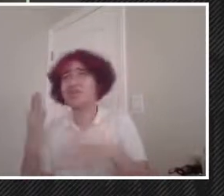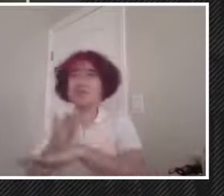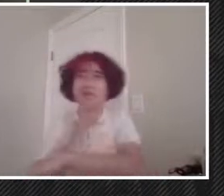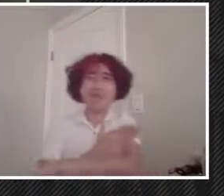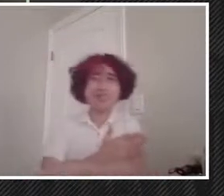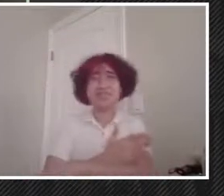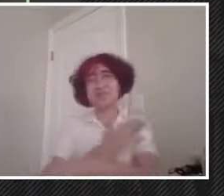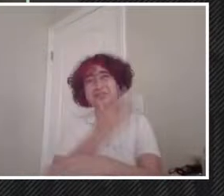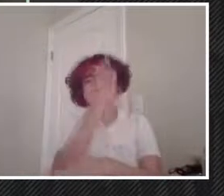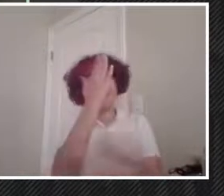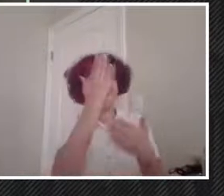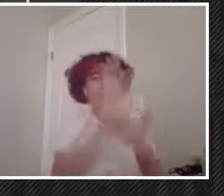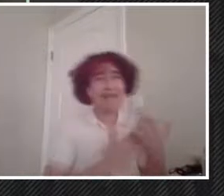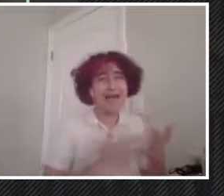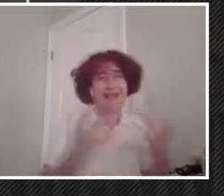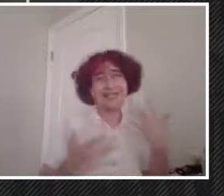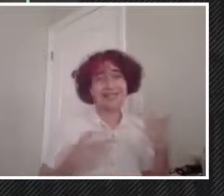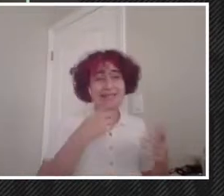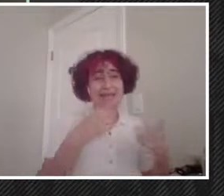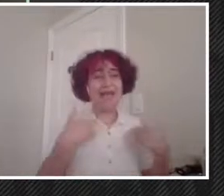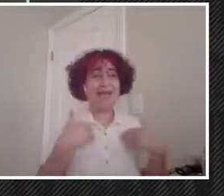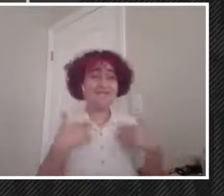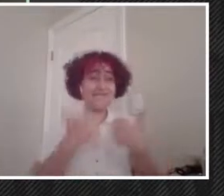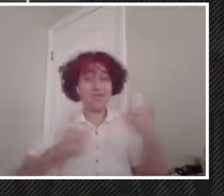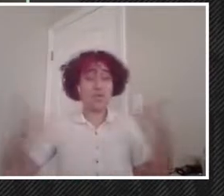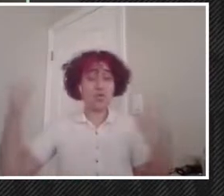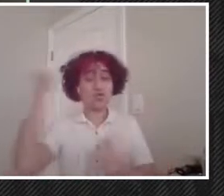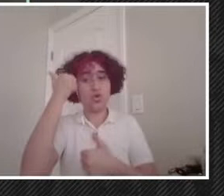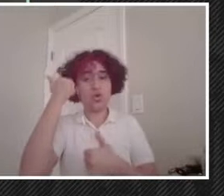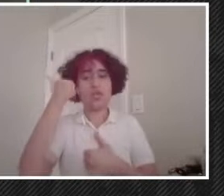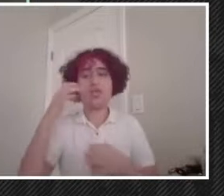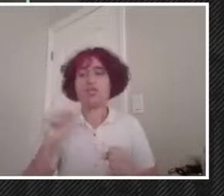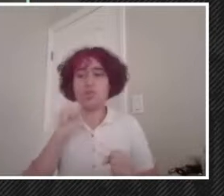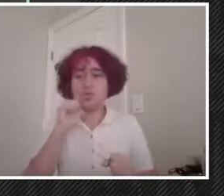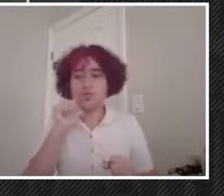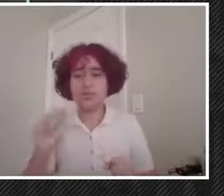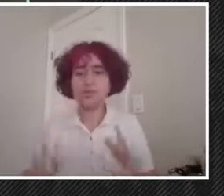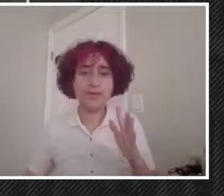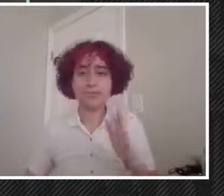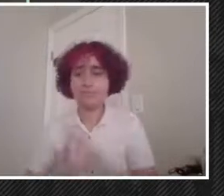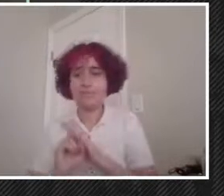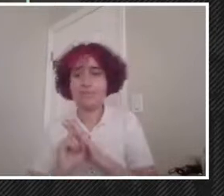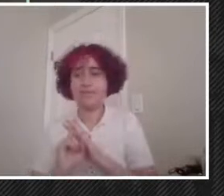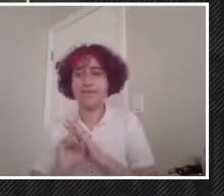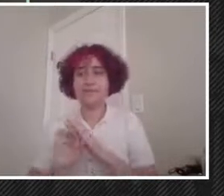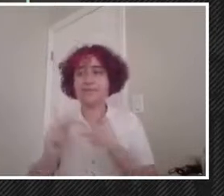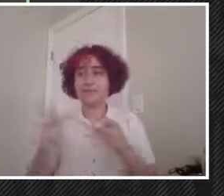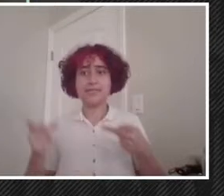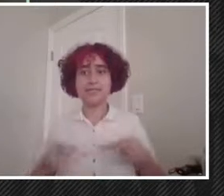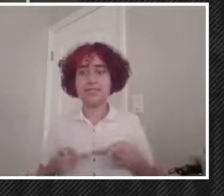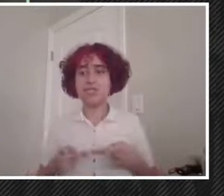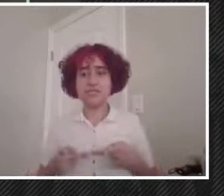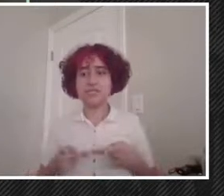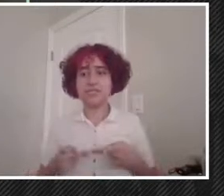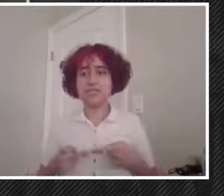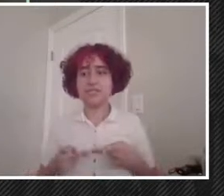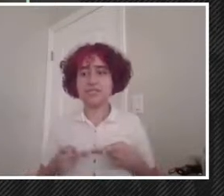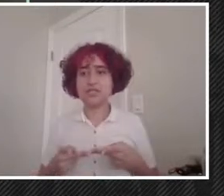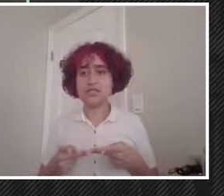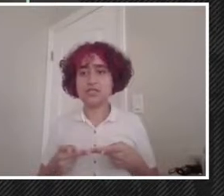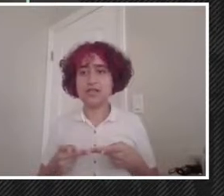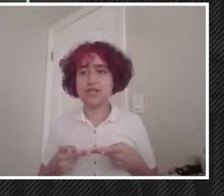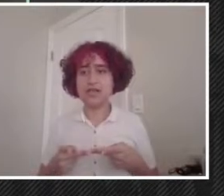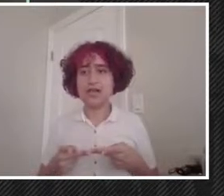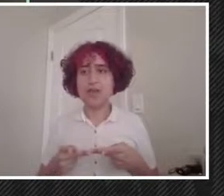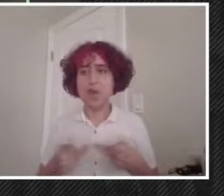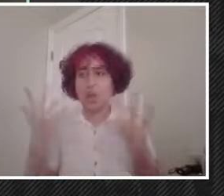right? And so we shouldn't be coming into these positions as already in a position of compromise, right? We need